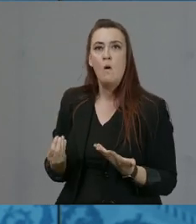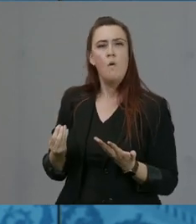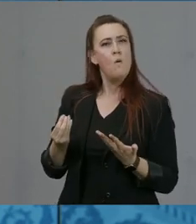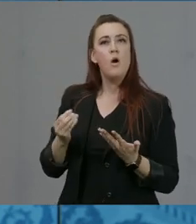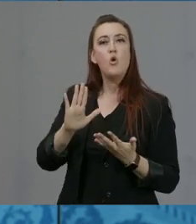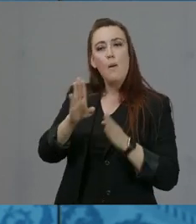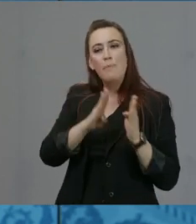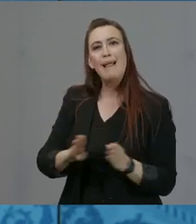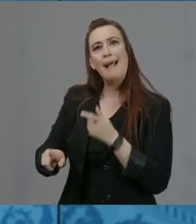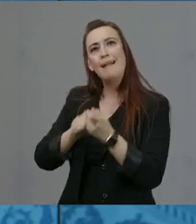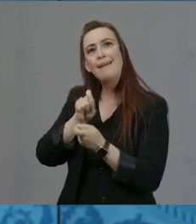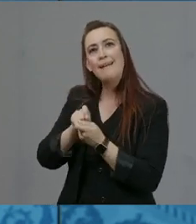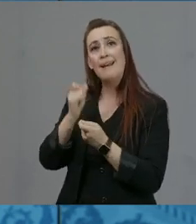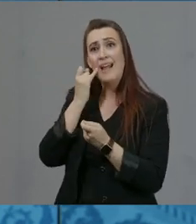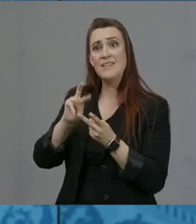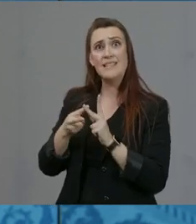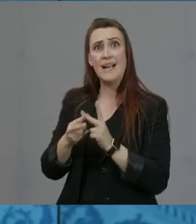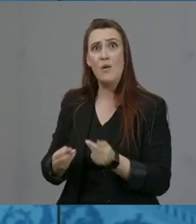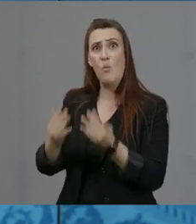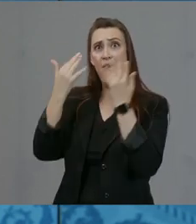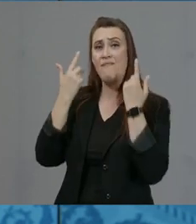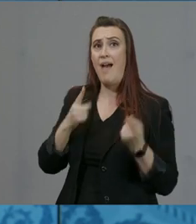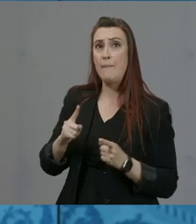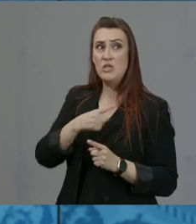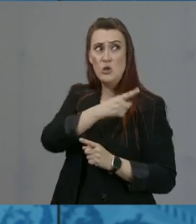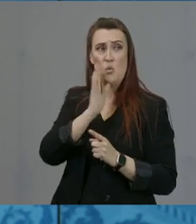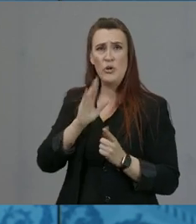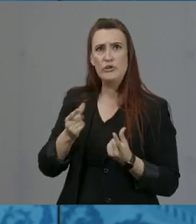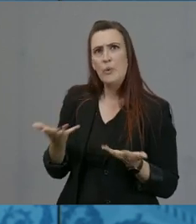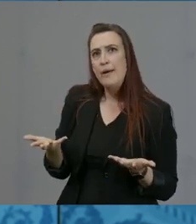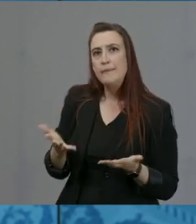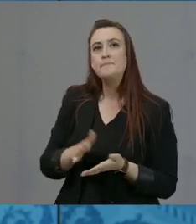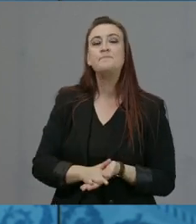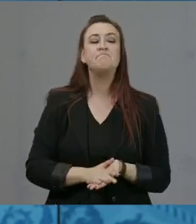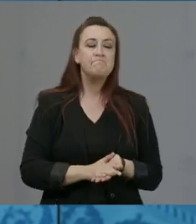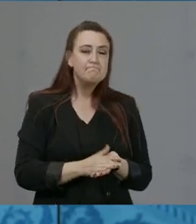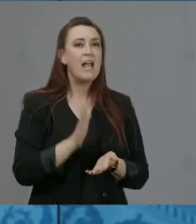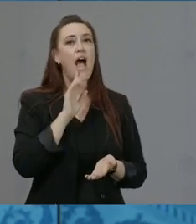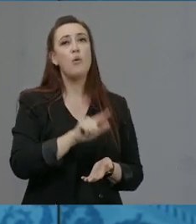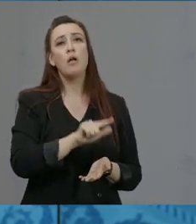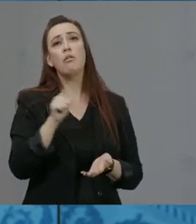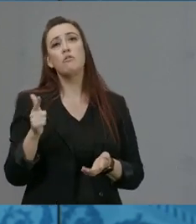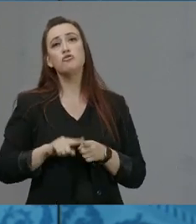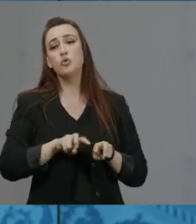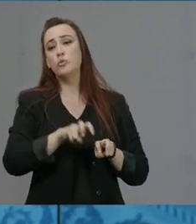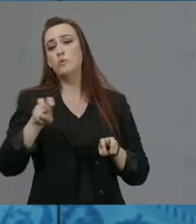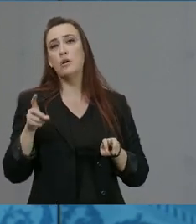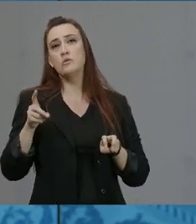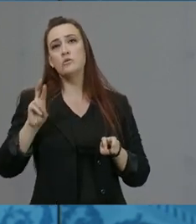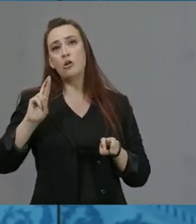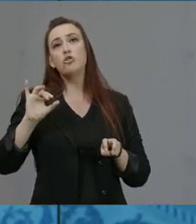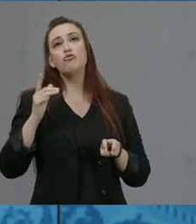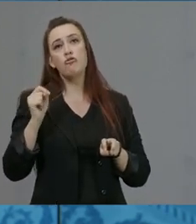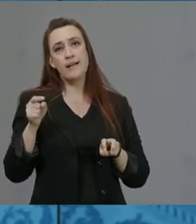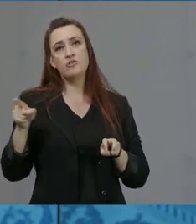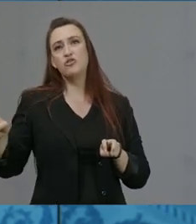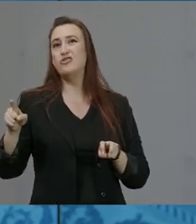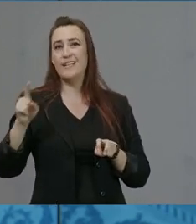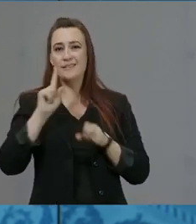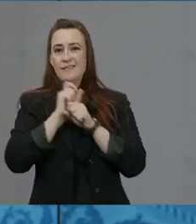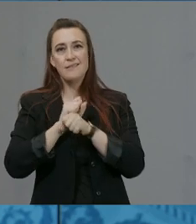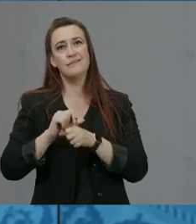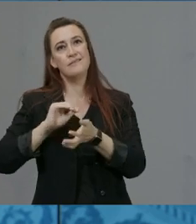So the discussion around the second wave, and I'm going to let Dr. Christ address this because I think this is more something informed by